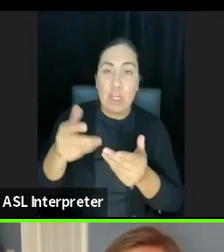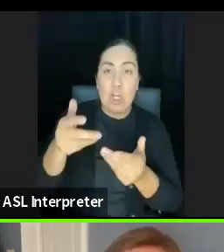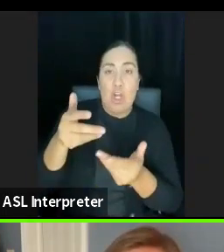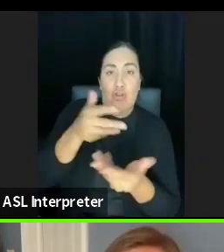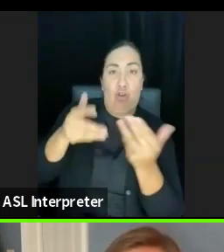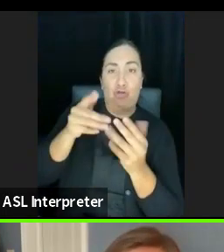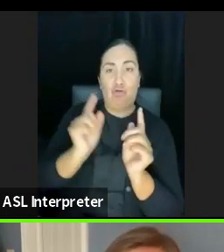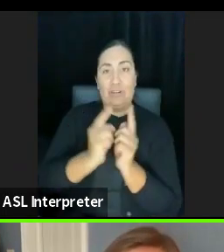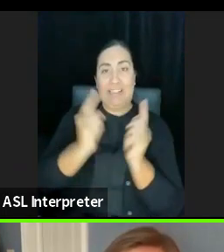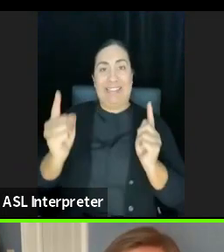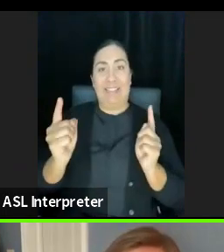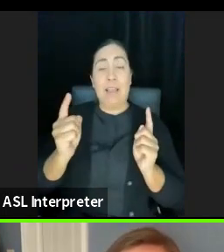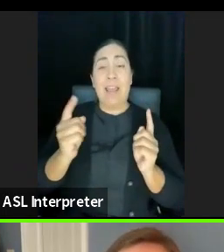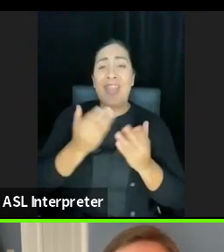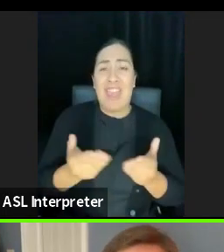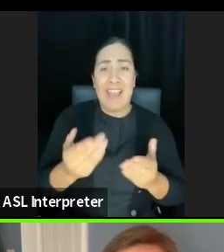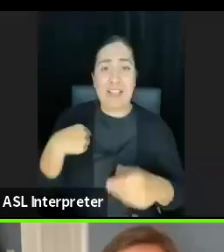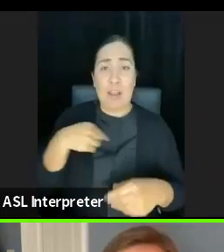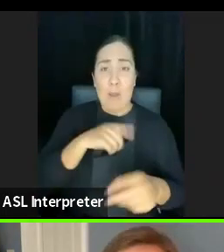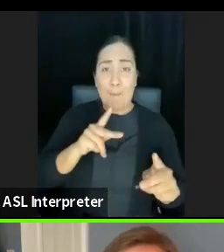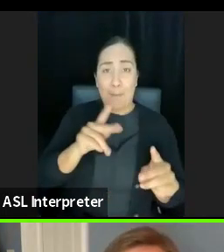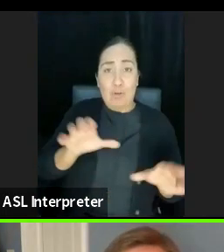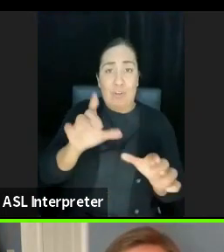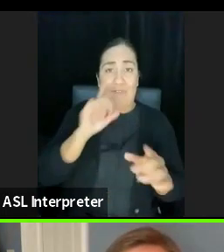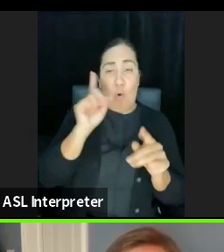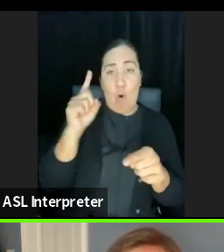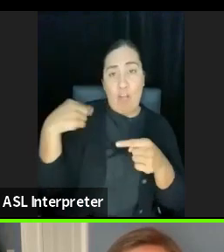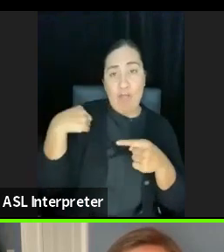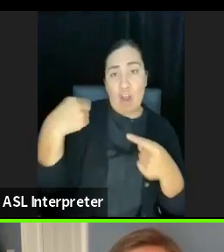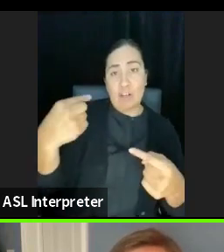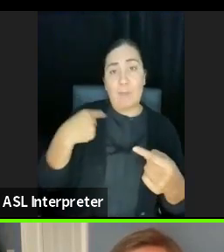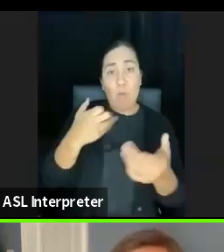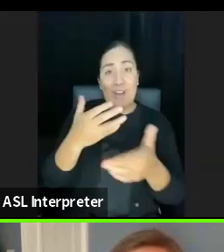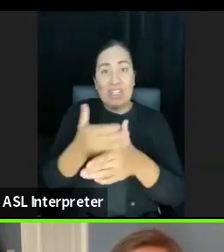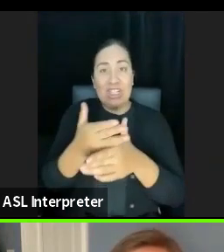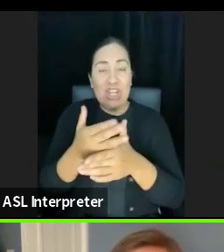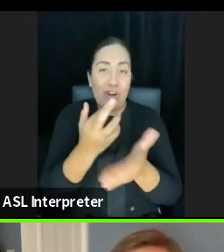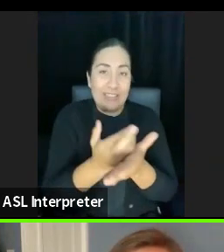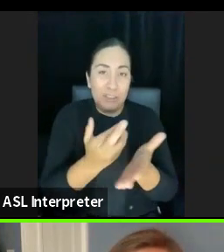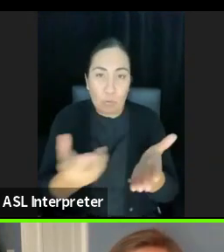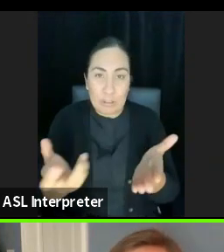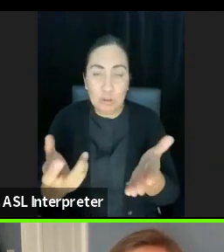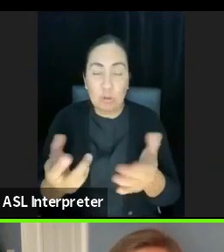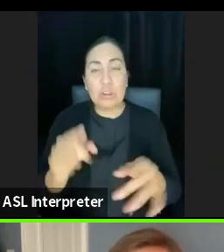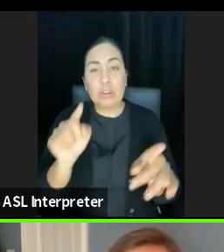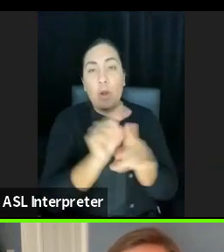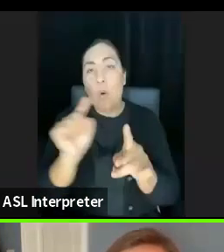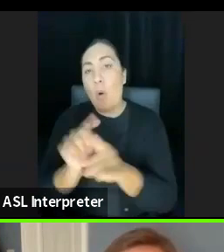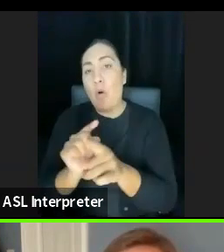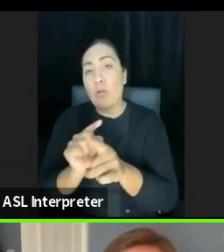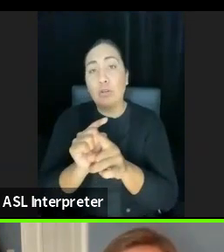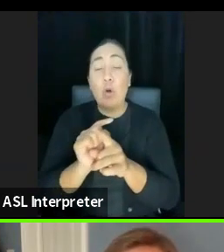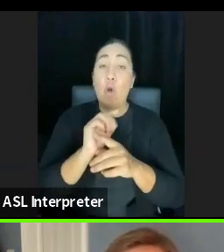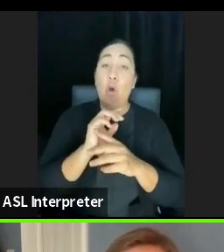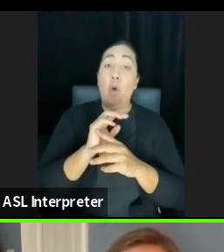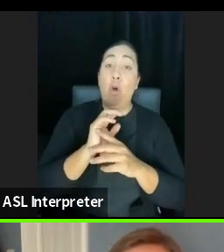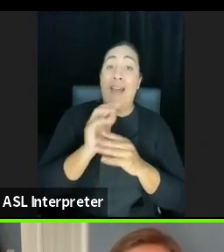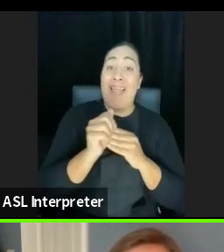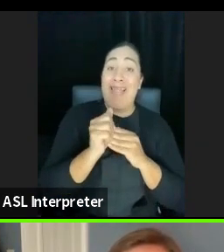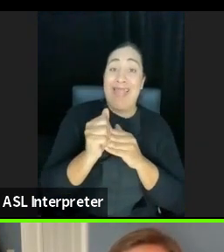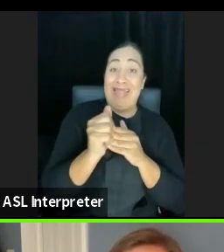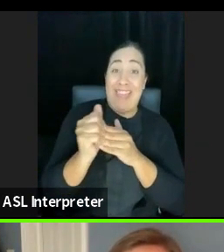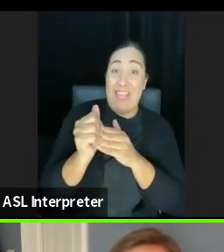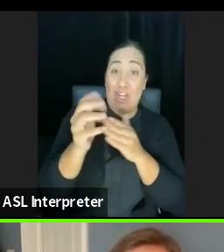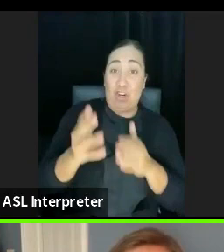know, already for a long time, but wanting to share that as a resource. And also just seeing rural leaders really step up and create space